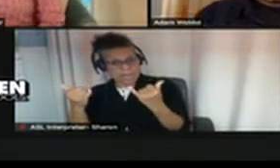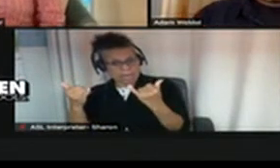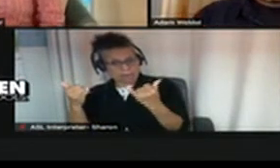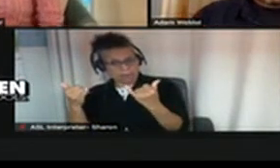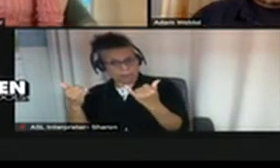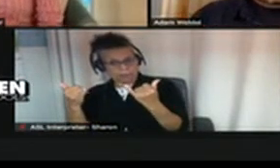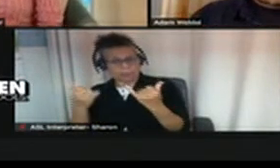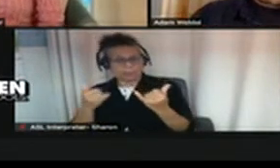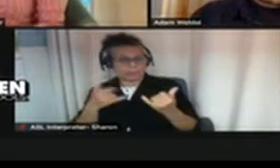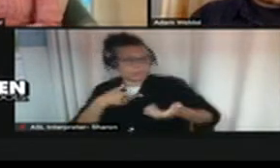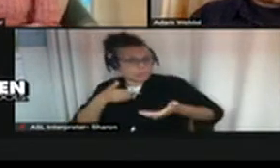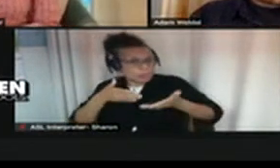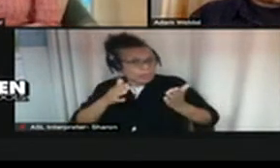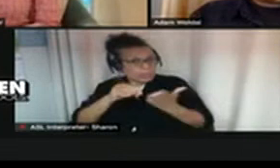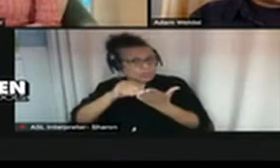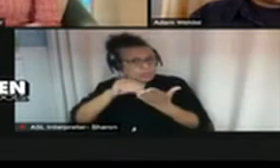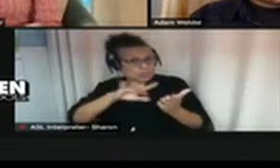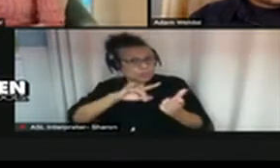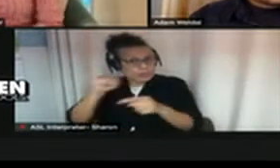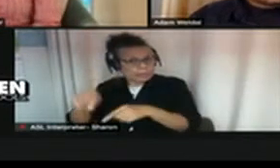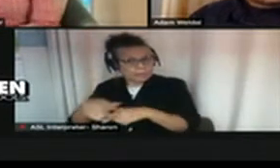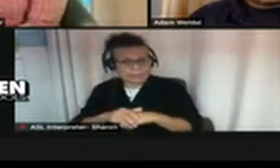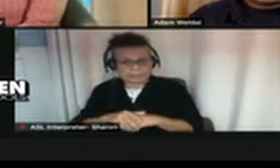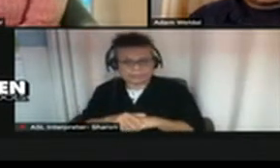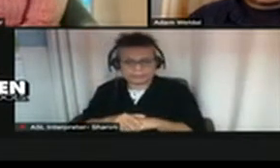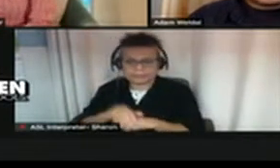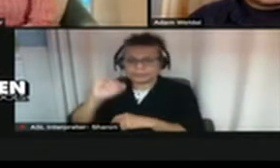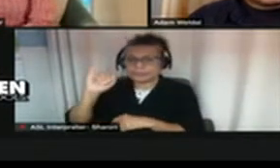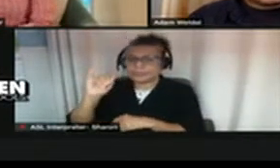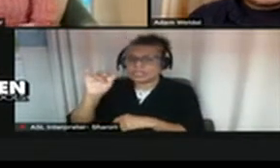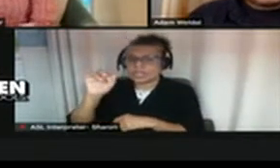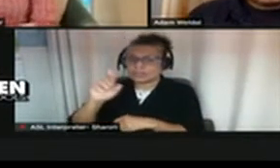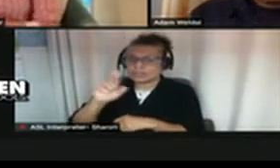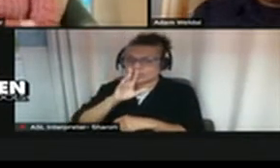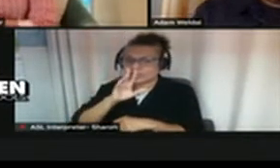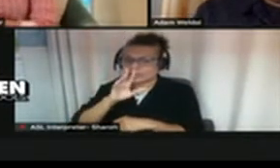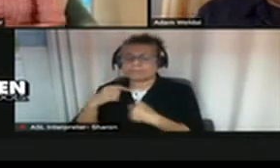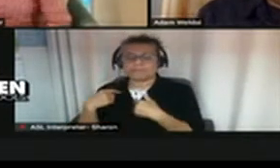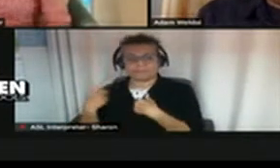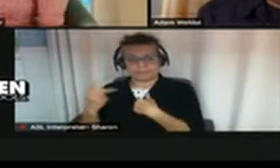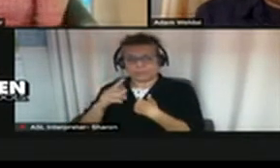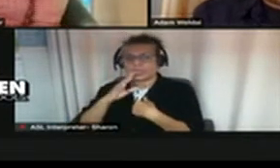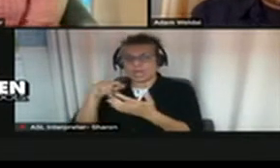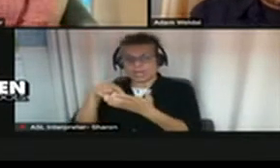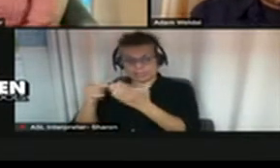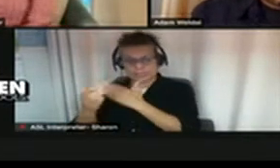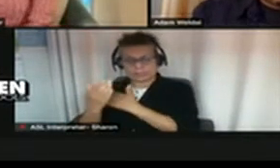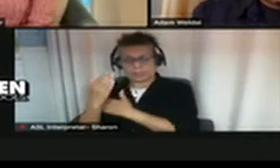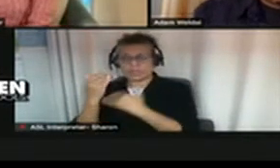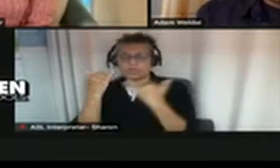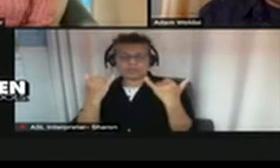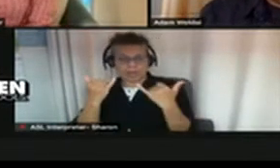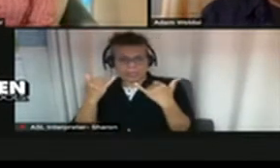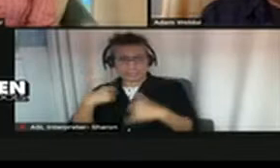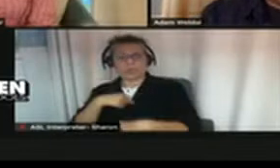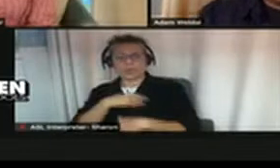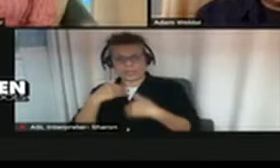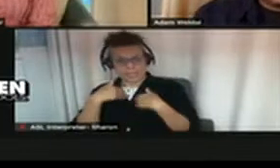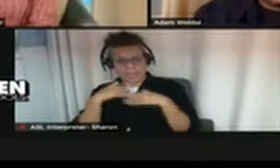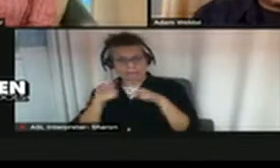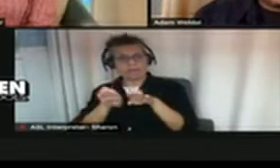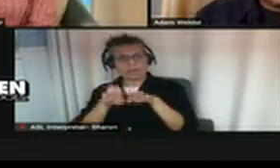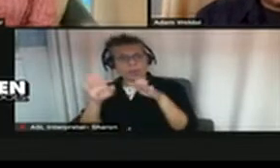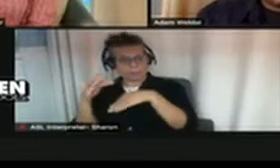allowing students in? Yeah, so me and Mr. Weldy spoke this morning, and we do currently have